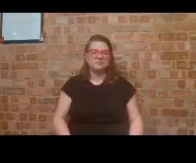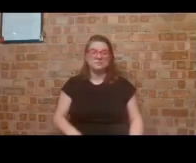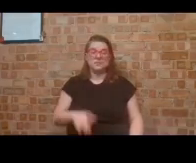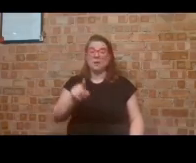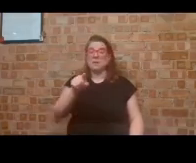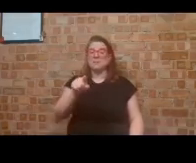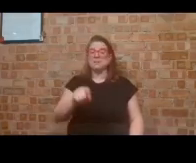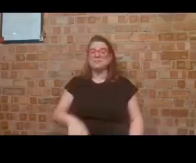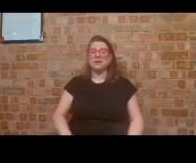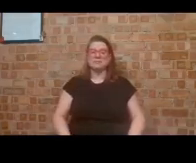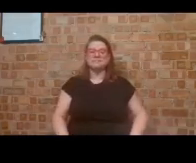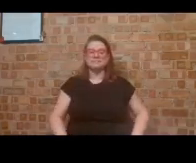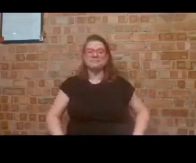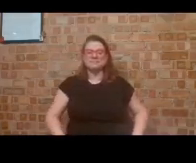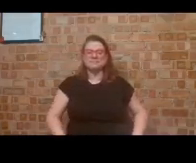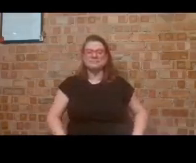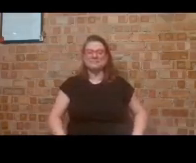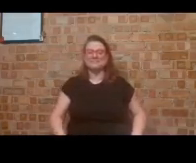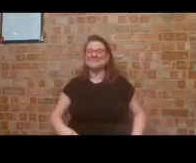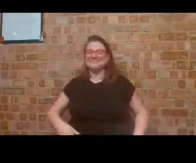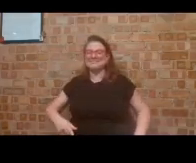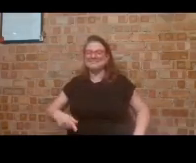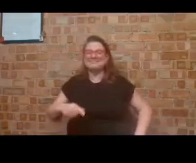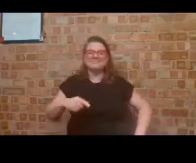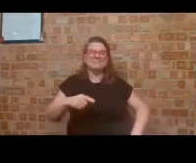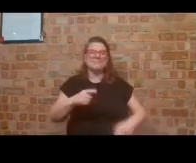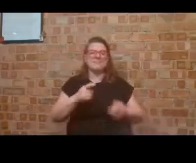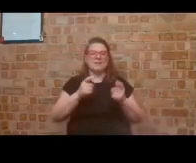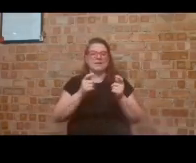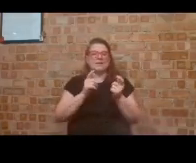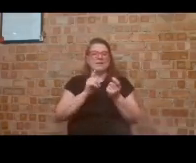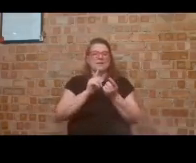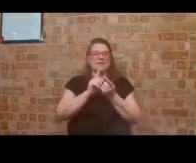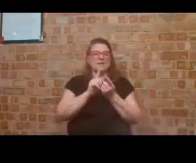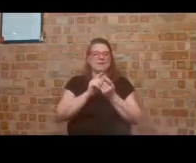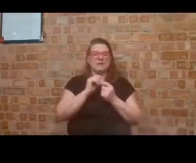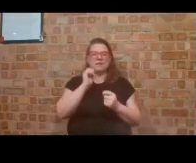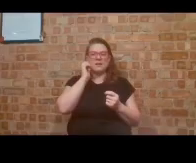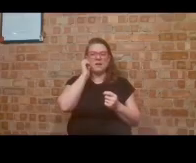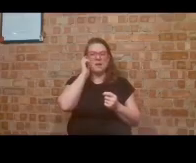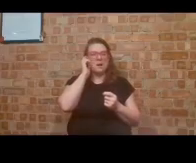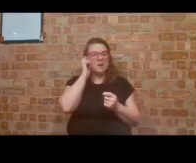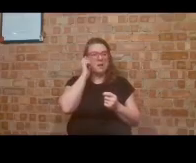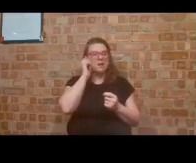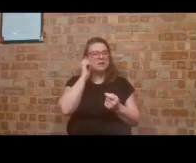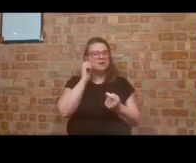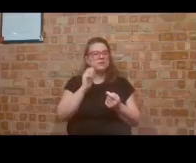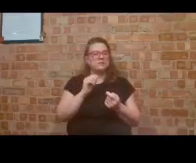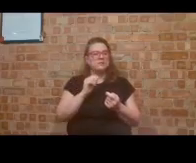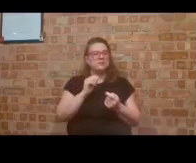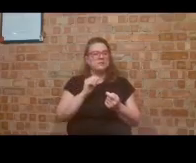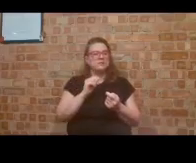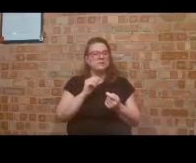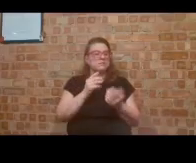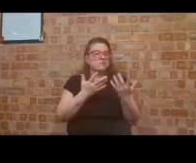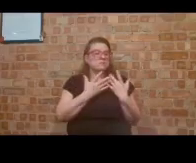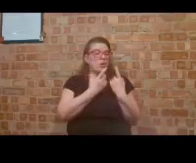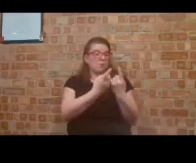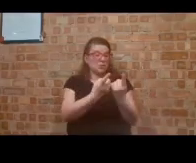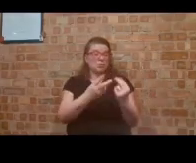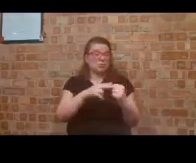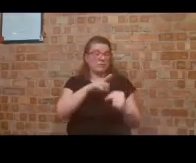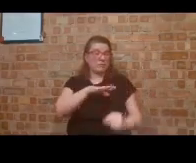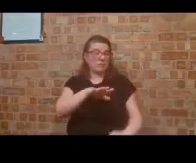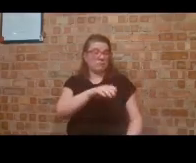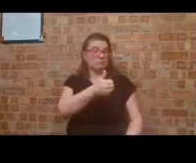there. Adjusting the speaking rate is really important. It might be too slow for some people. It might be too fast for